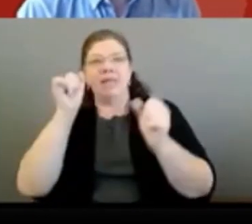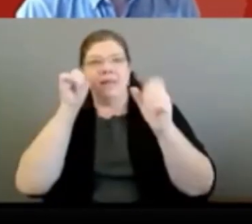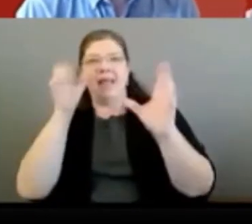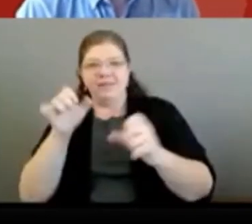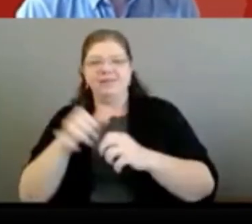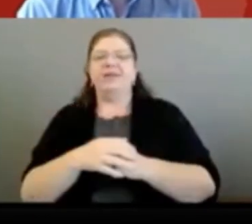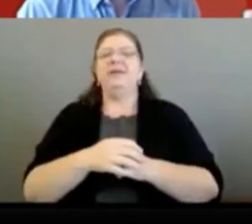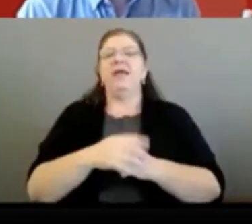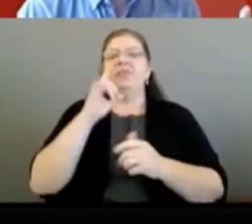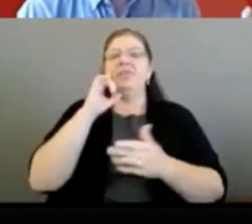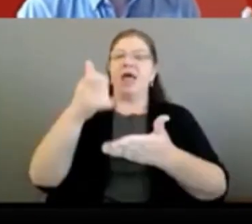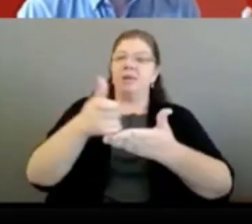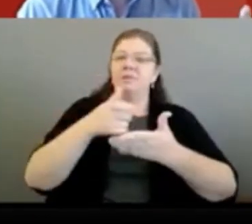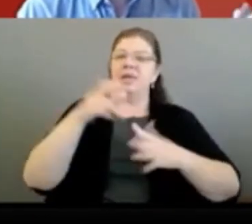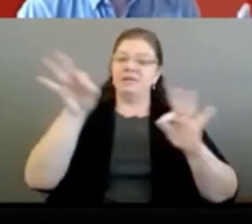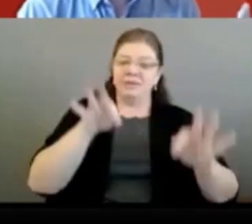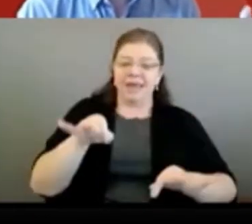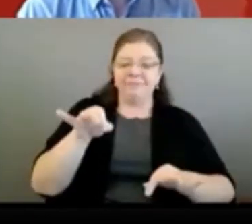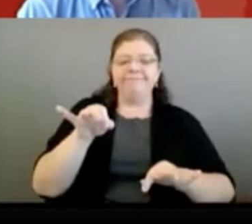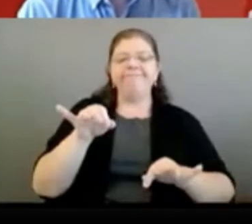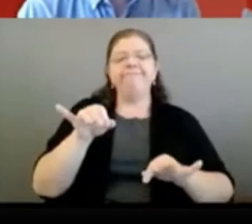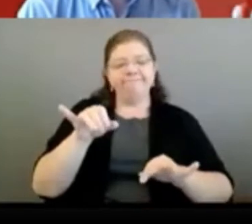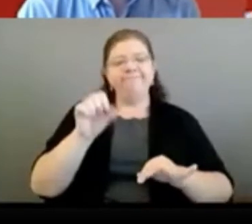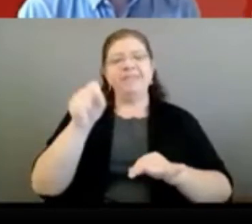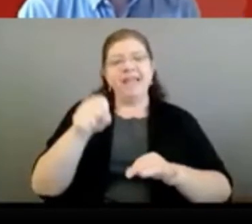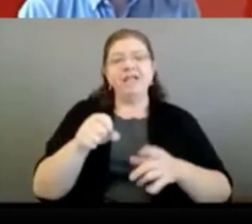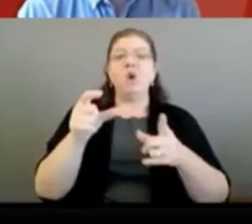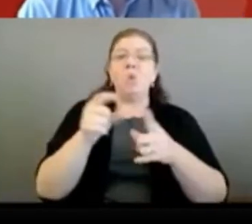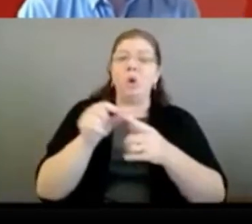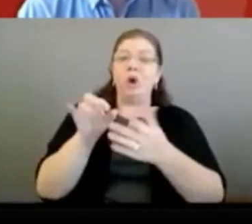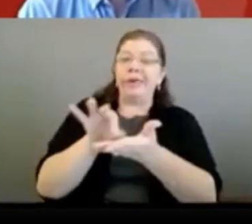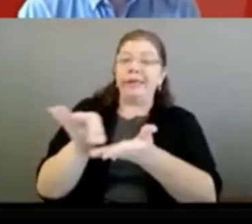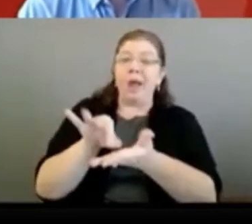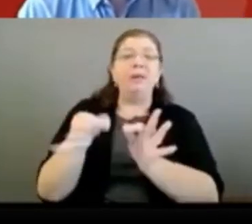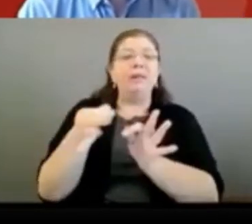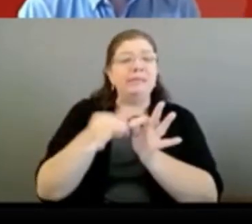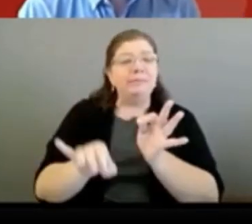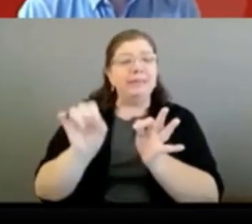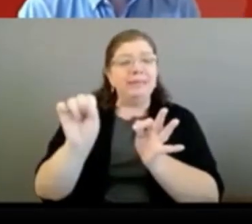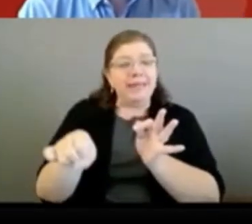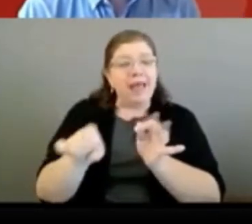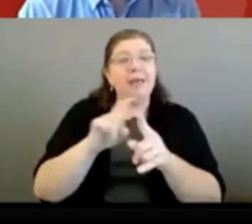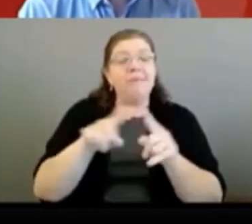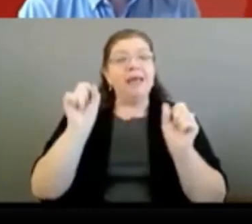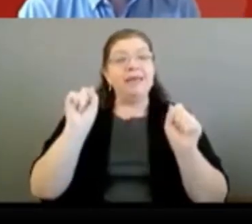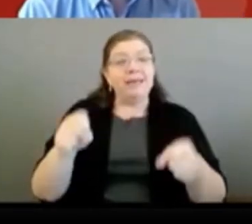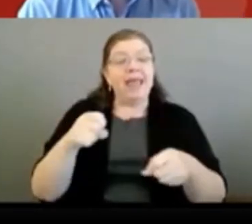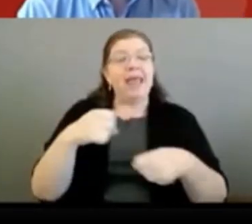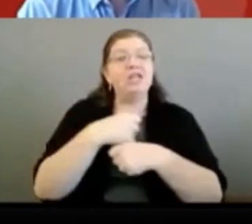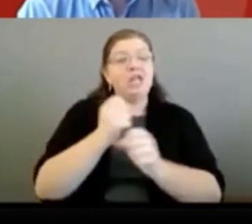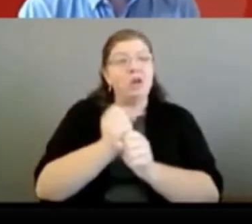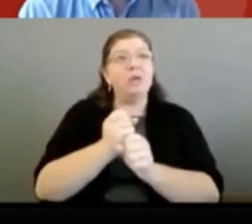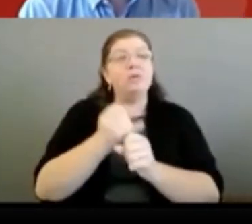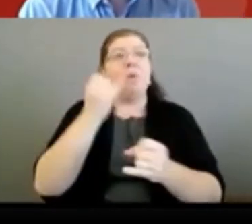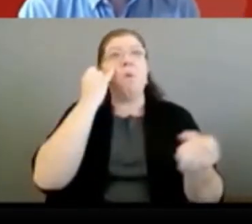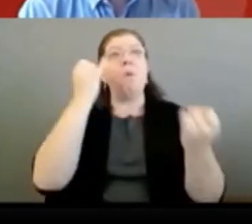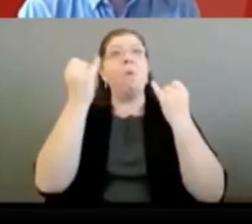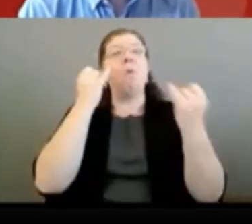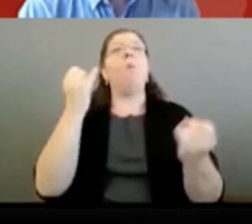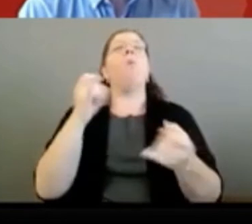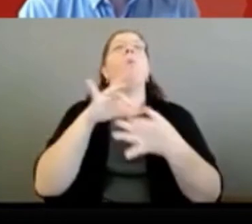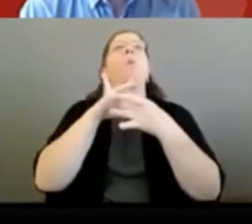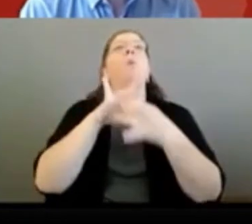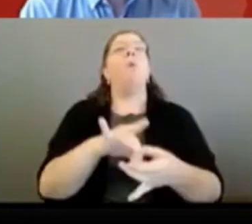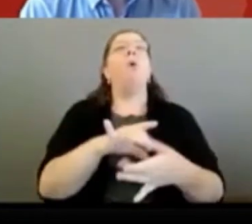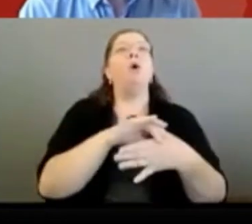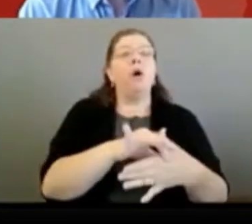like explain that yes, word counts, as simple as they are, can actually generate some insight into certain contexts and can be